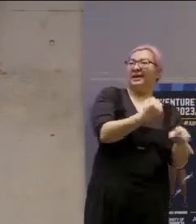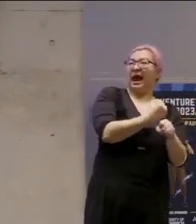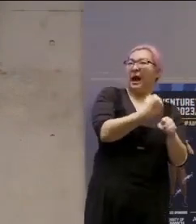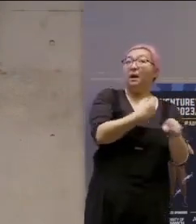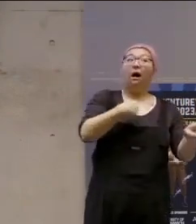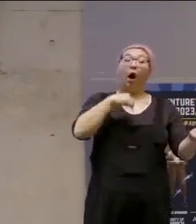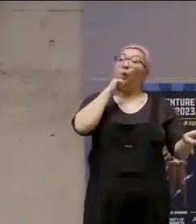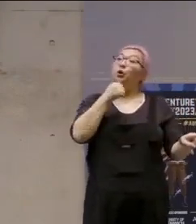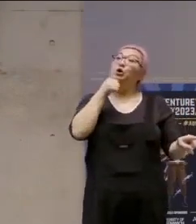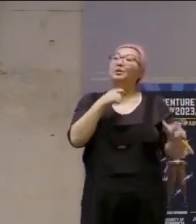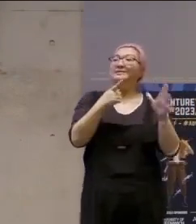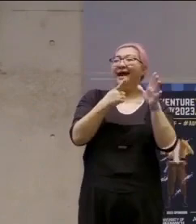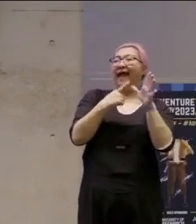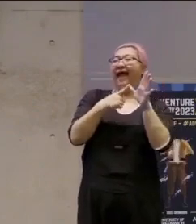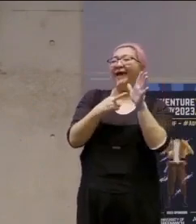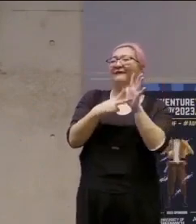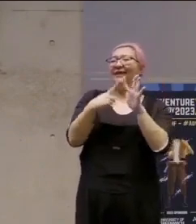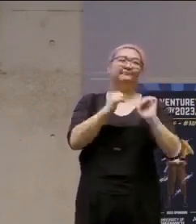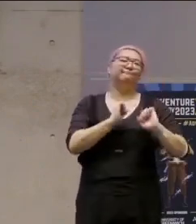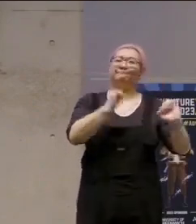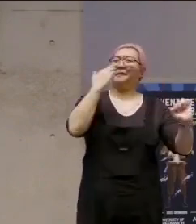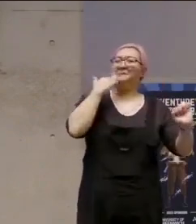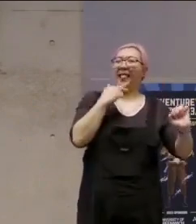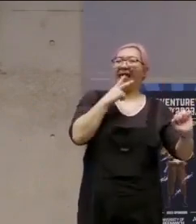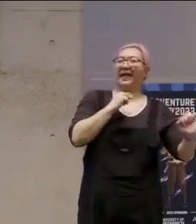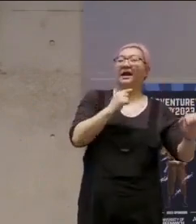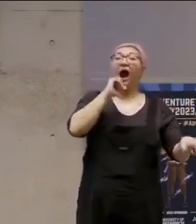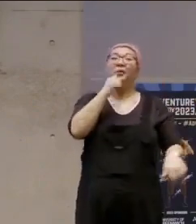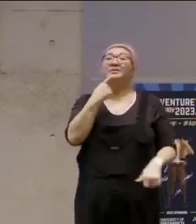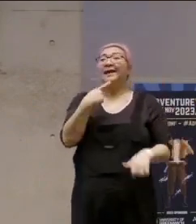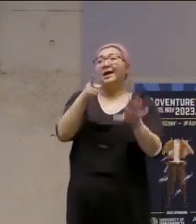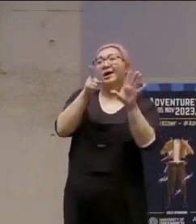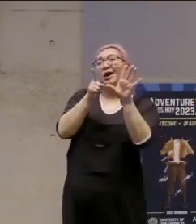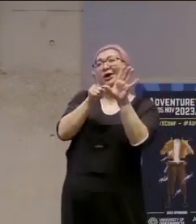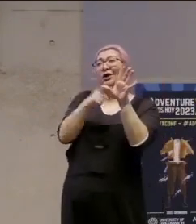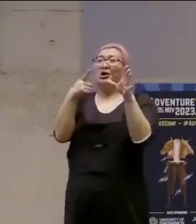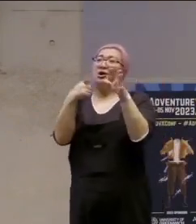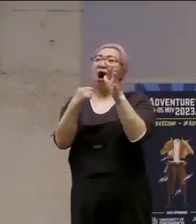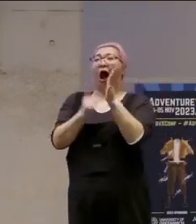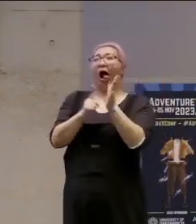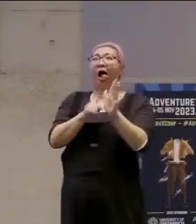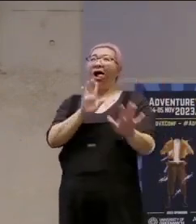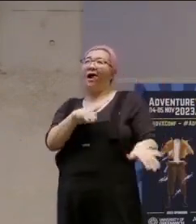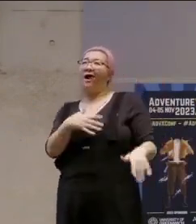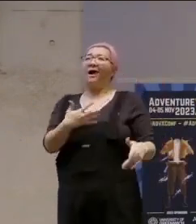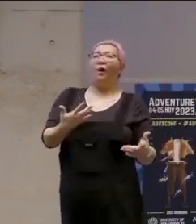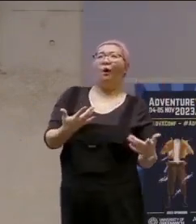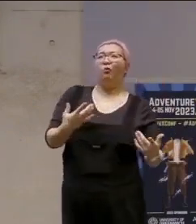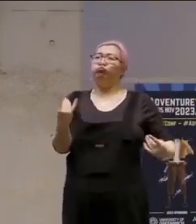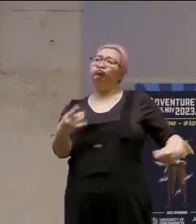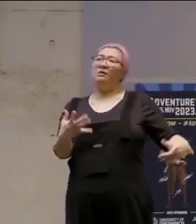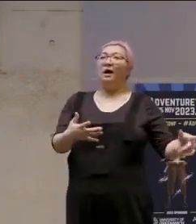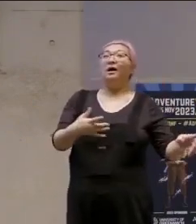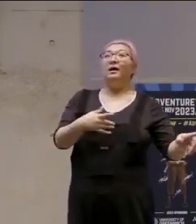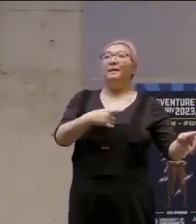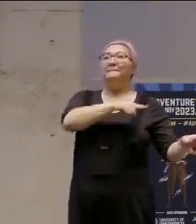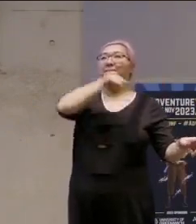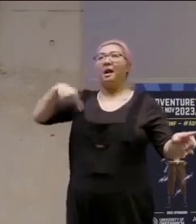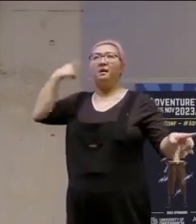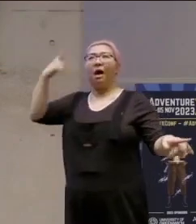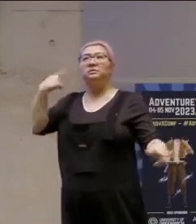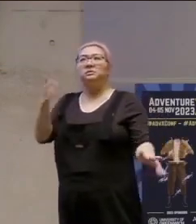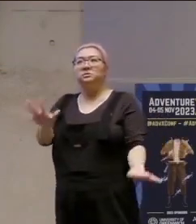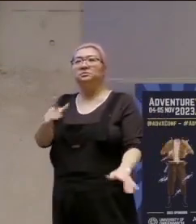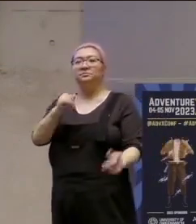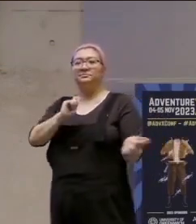AAVE. I would say, I don't even want to say terms like this. I'd say y'all, I'd say thinner, but I don't speak like that. I say you, man. You know what I mean? And